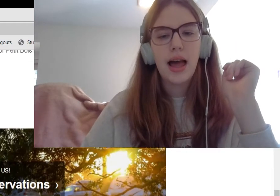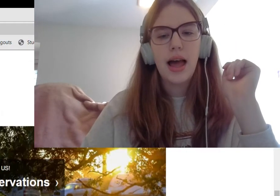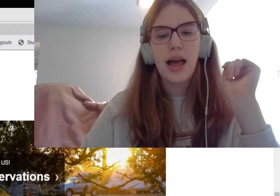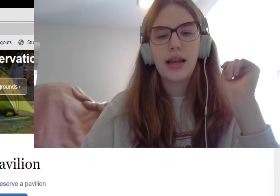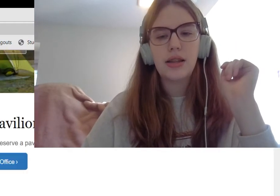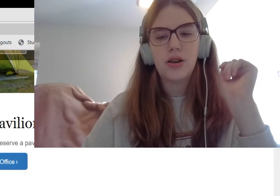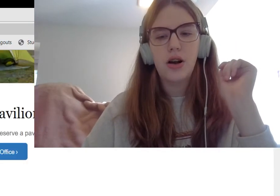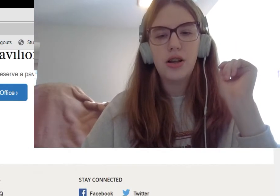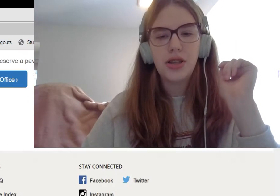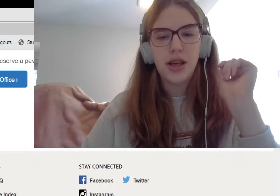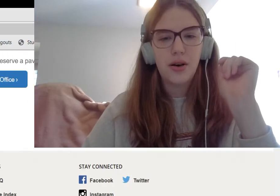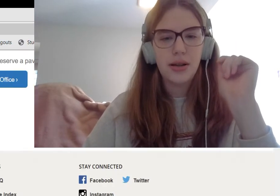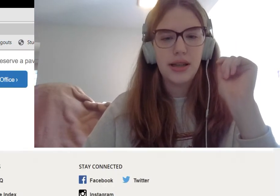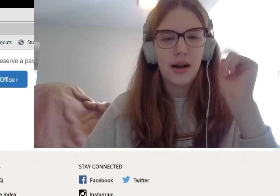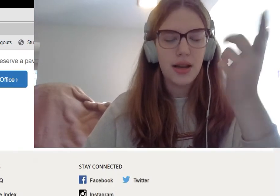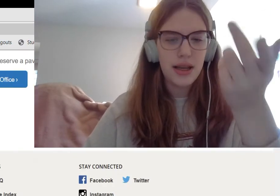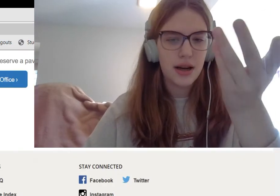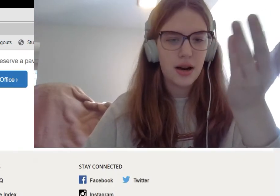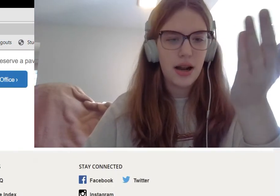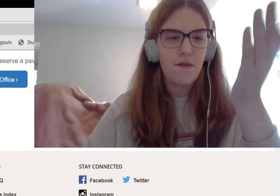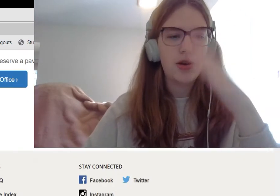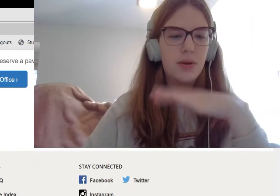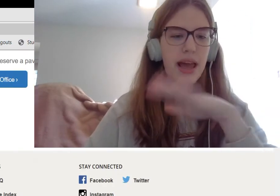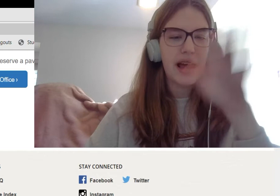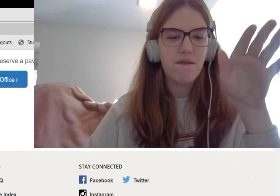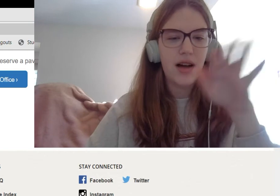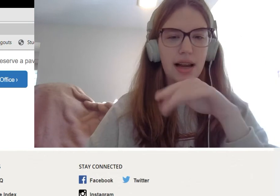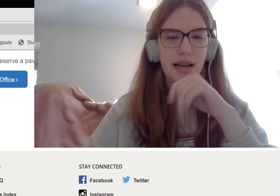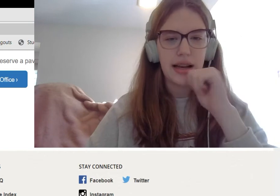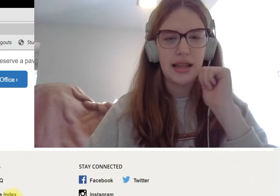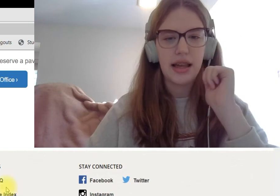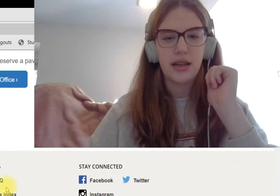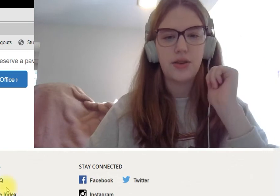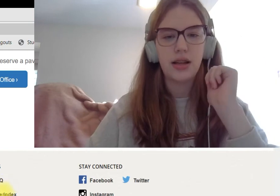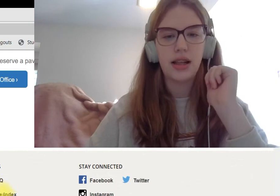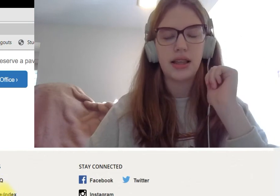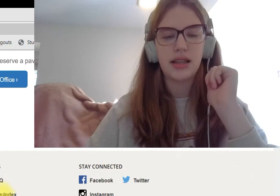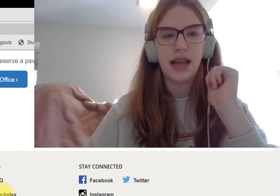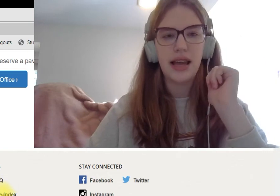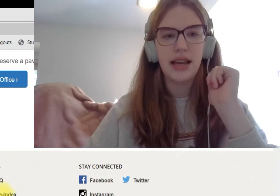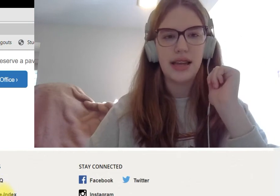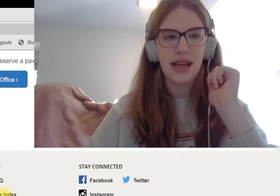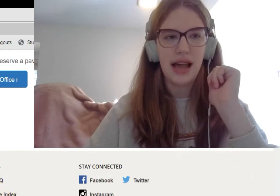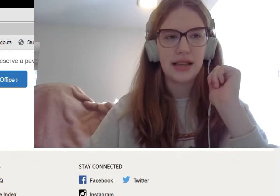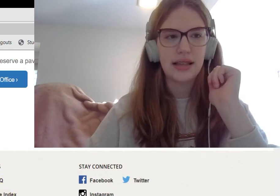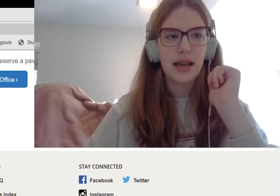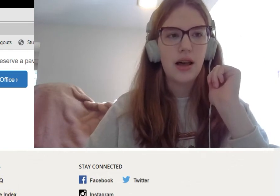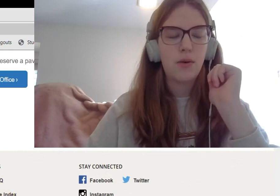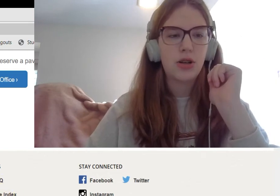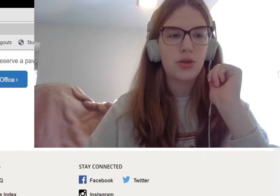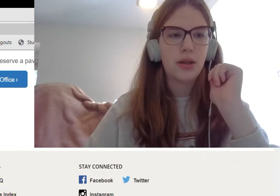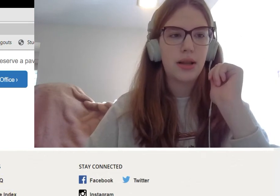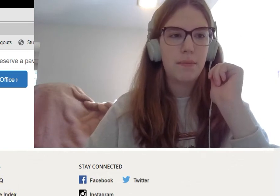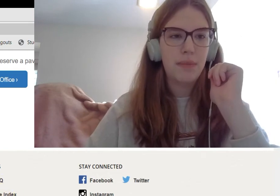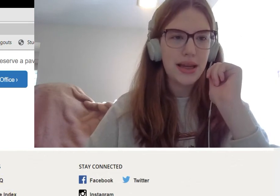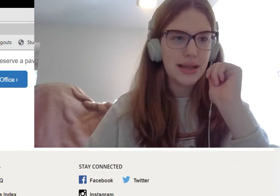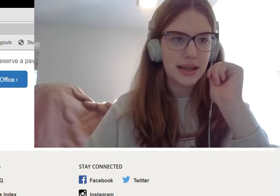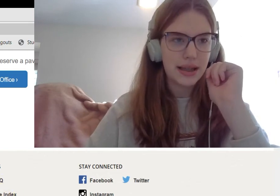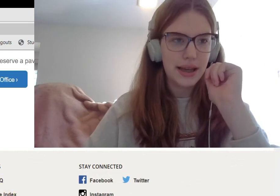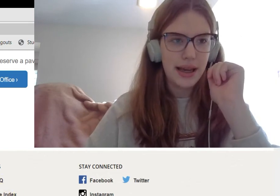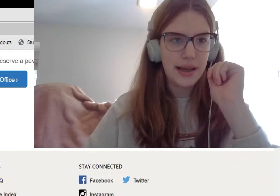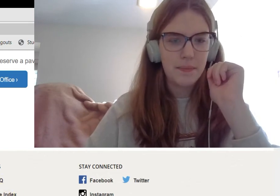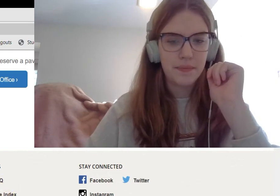And they're also down here. If you can't find anything, you can click the site index, which will